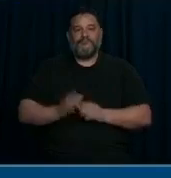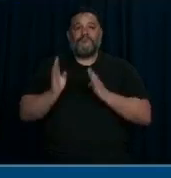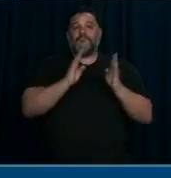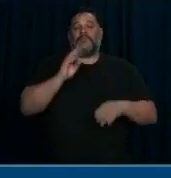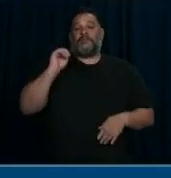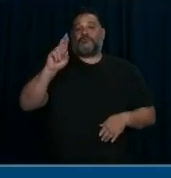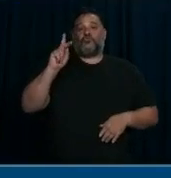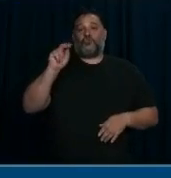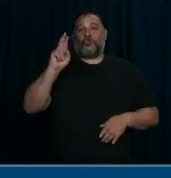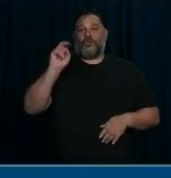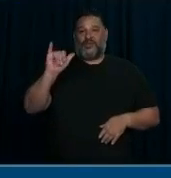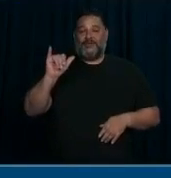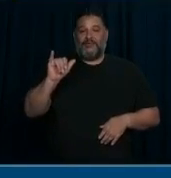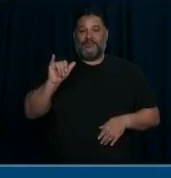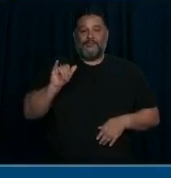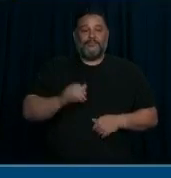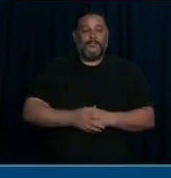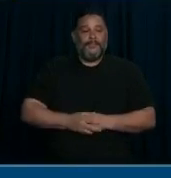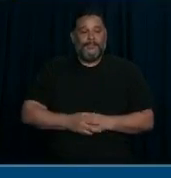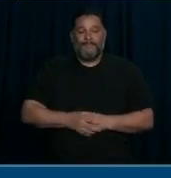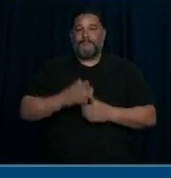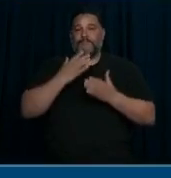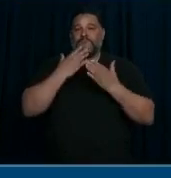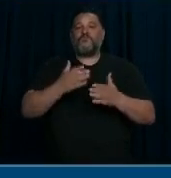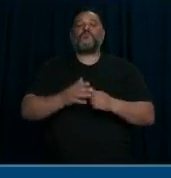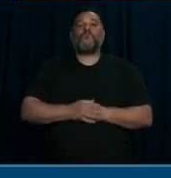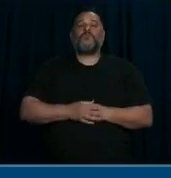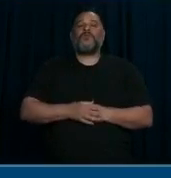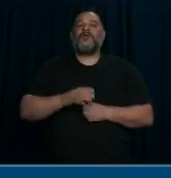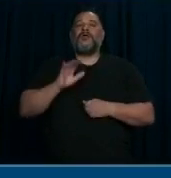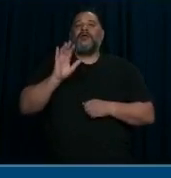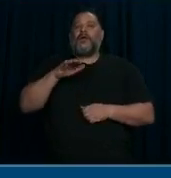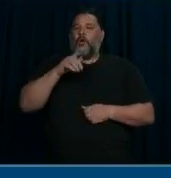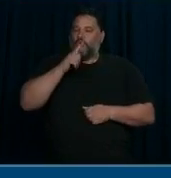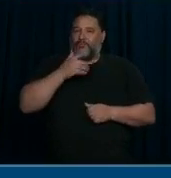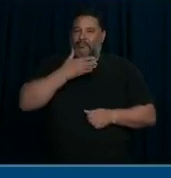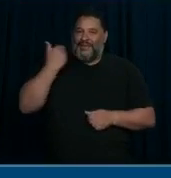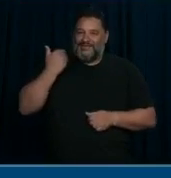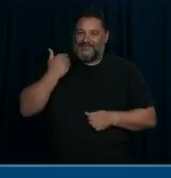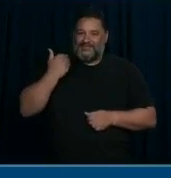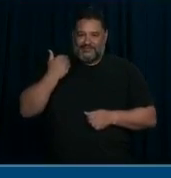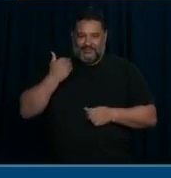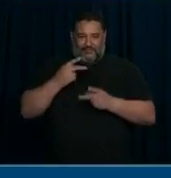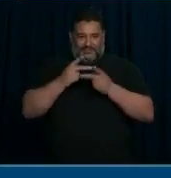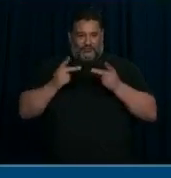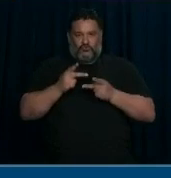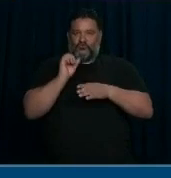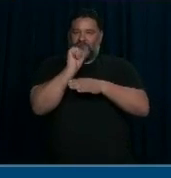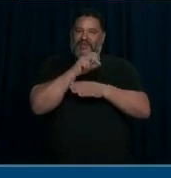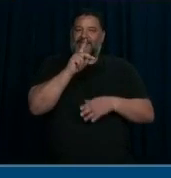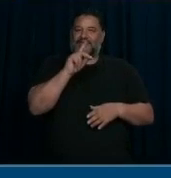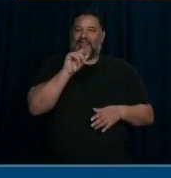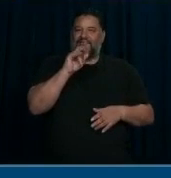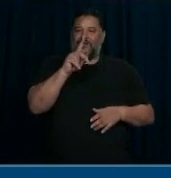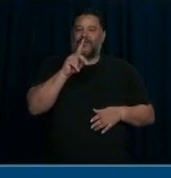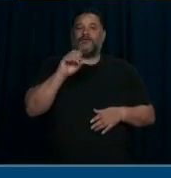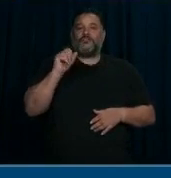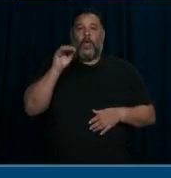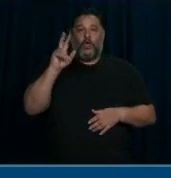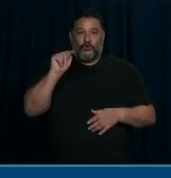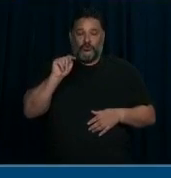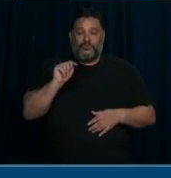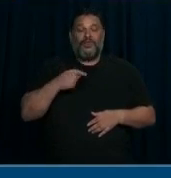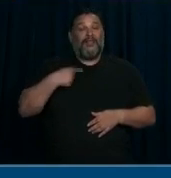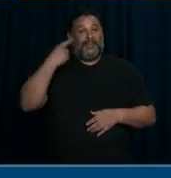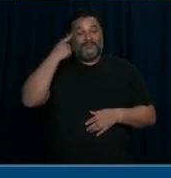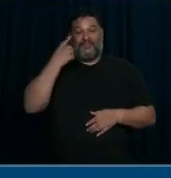statement. Thank you. Look, who is best positioned to defeat David Schweikert? I think there's 4